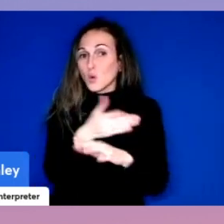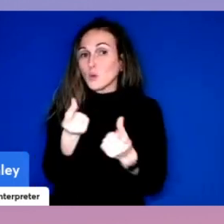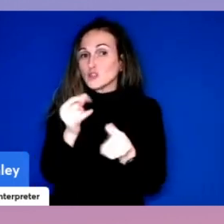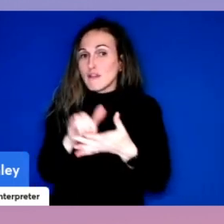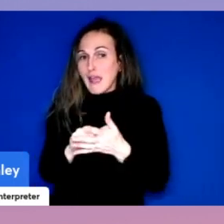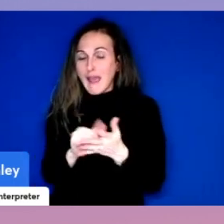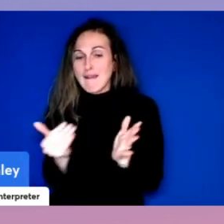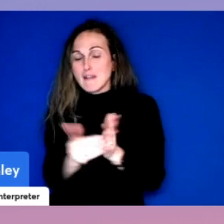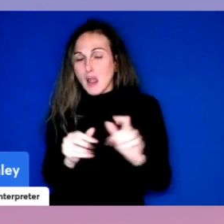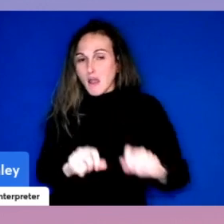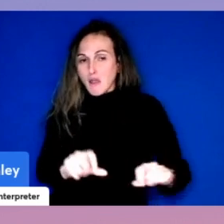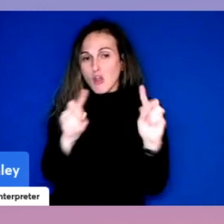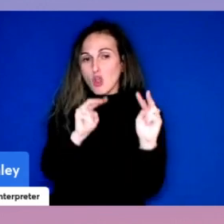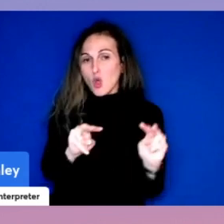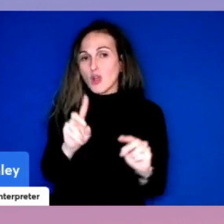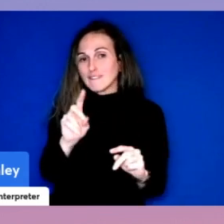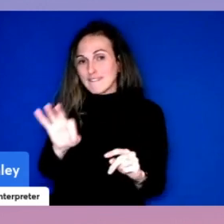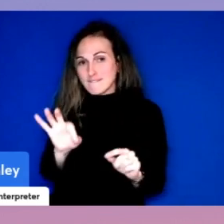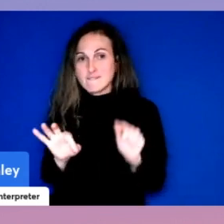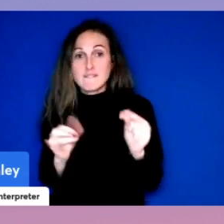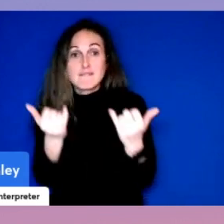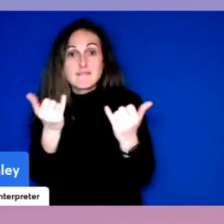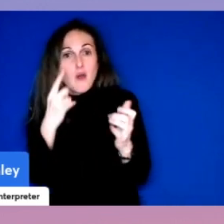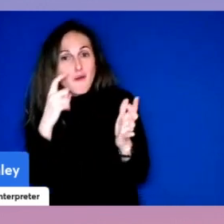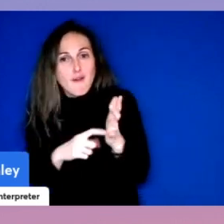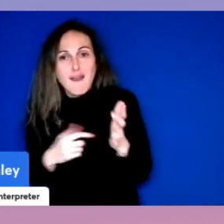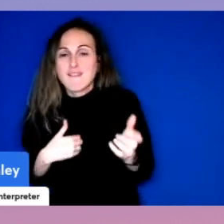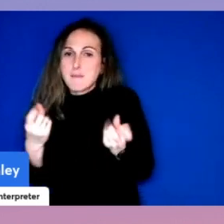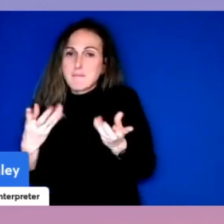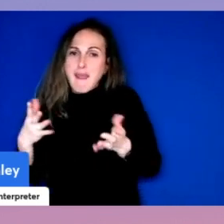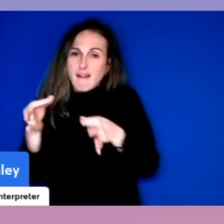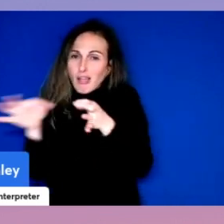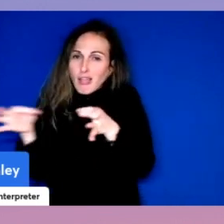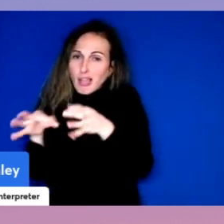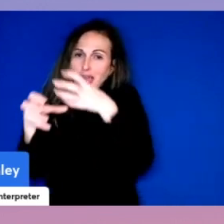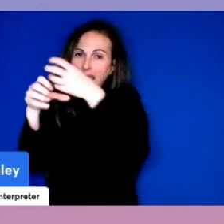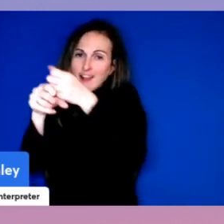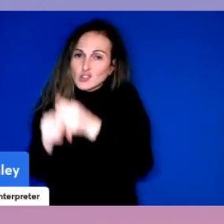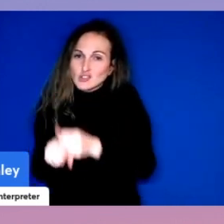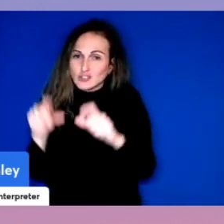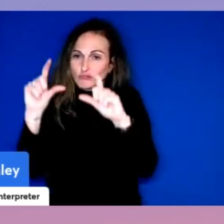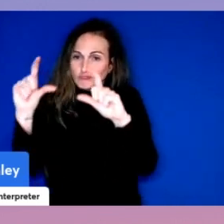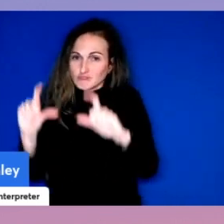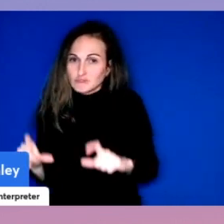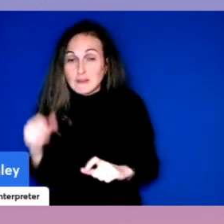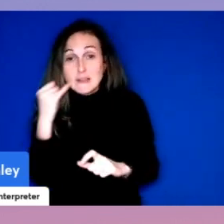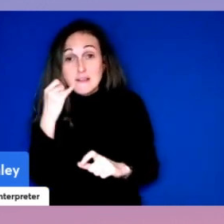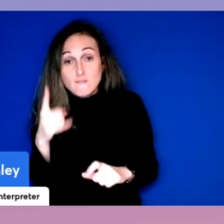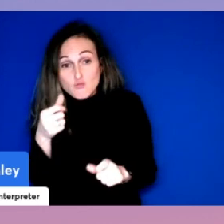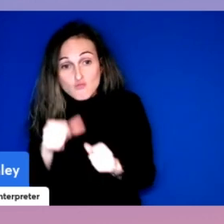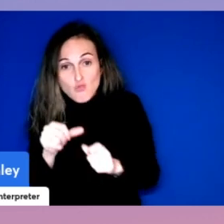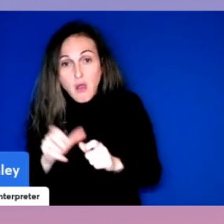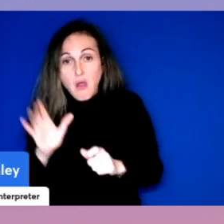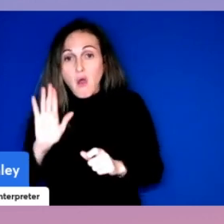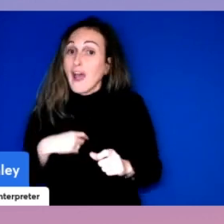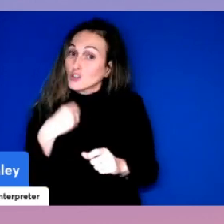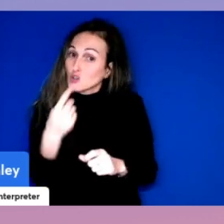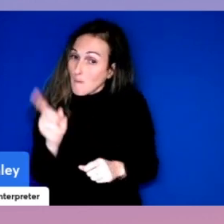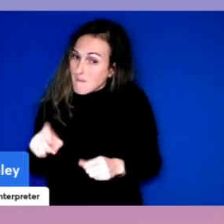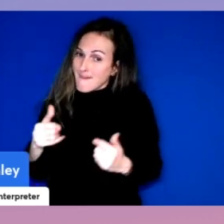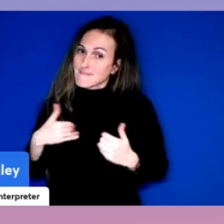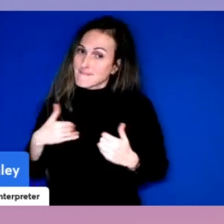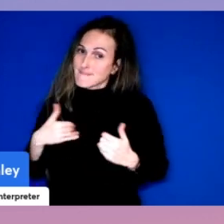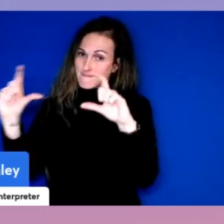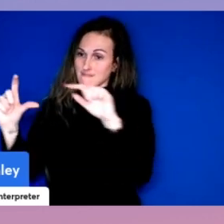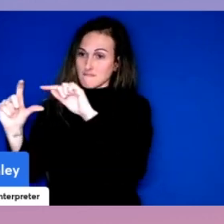diff. And as you notice here, now we have a bunch of annotations. And if you recall, I told you that you need these annotations